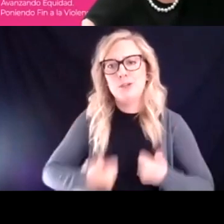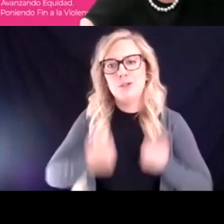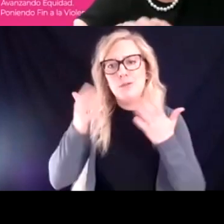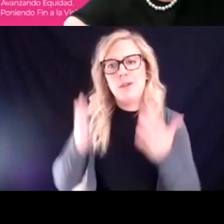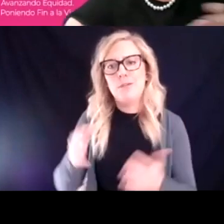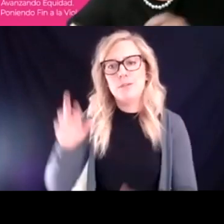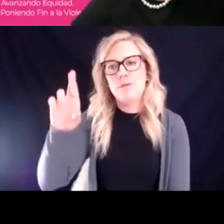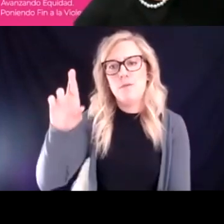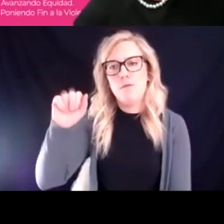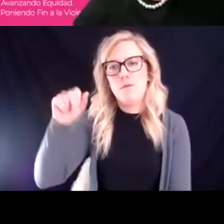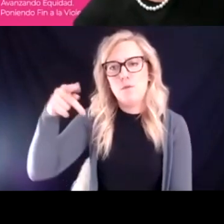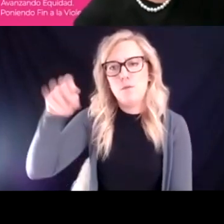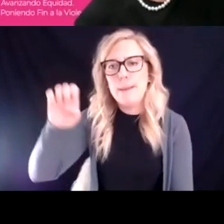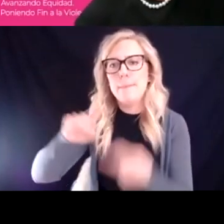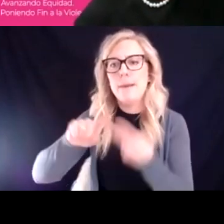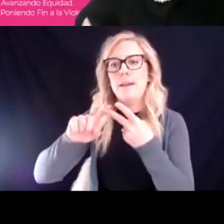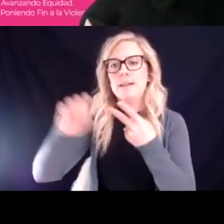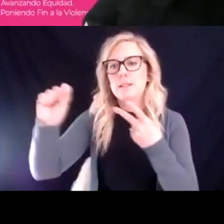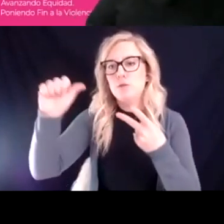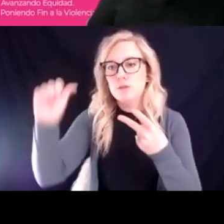and of sexual assault.